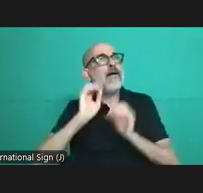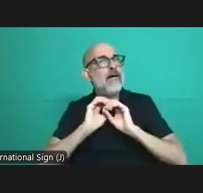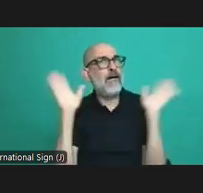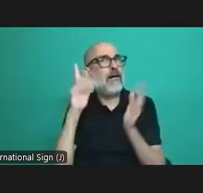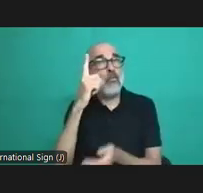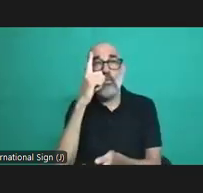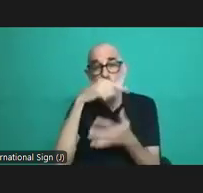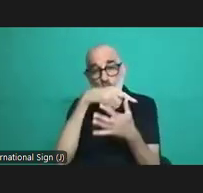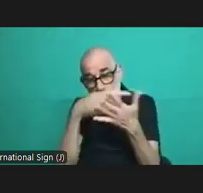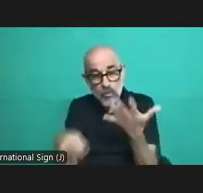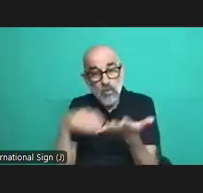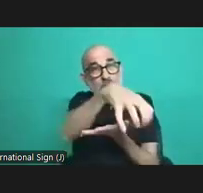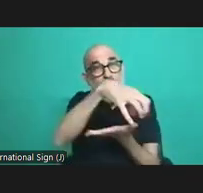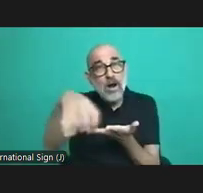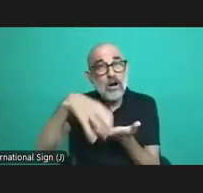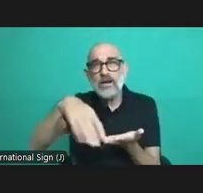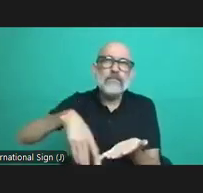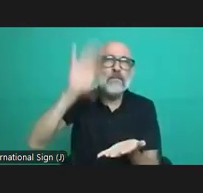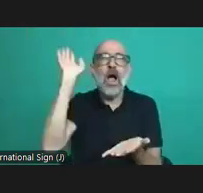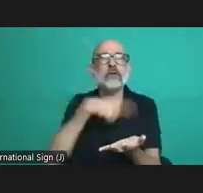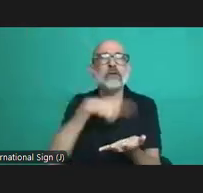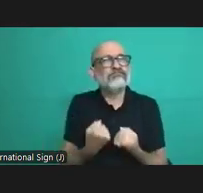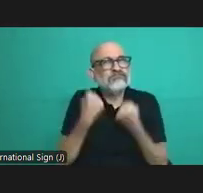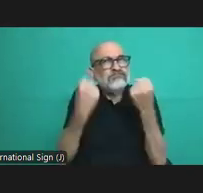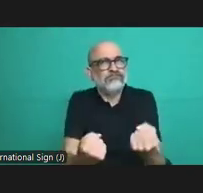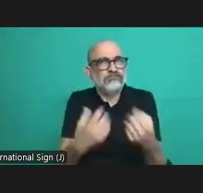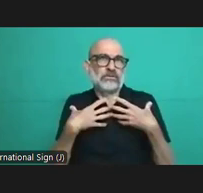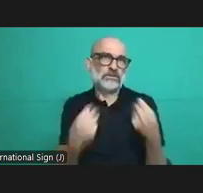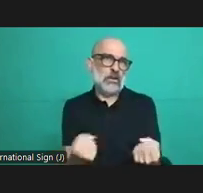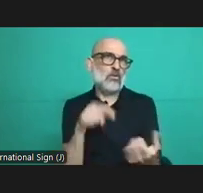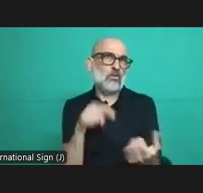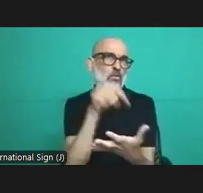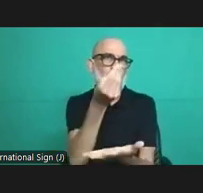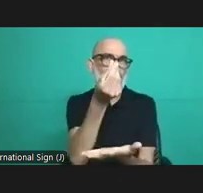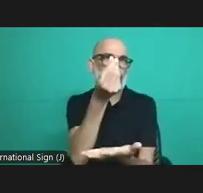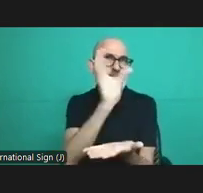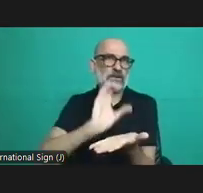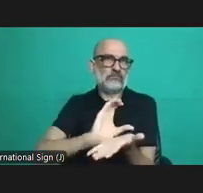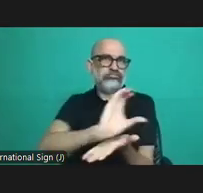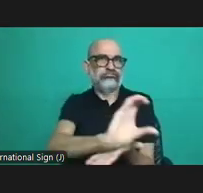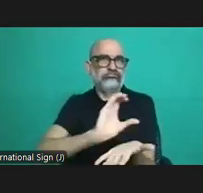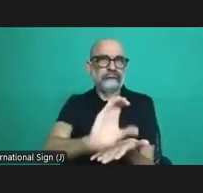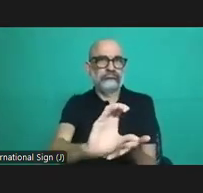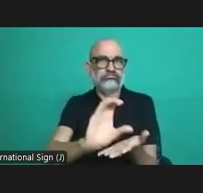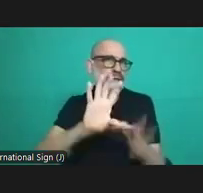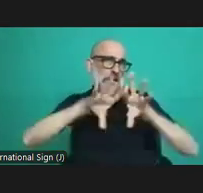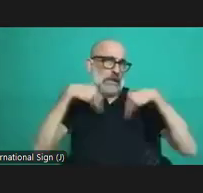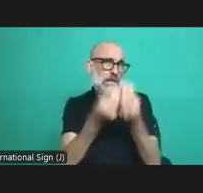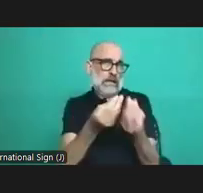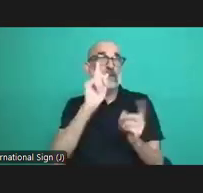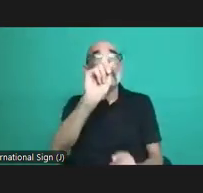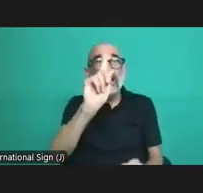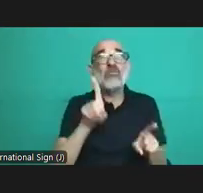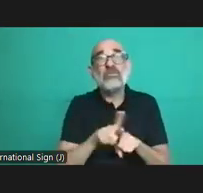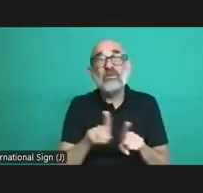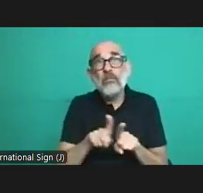health within primary health care, and also strengthening our integrated health service delivery networks. And we wanted to strengthen